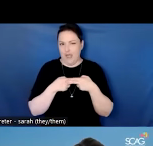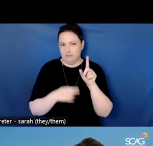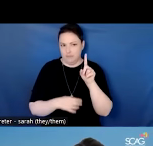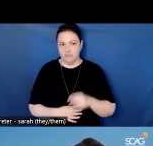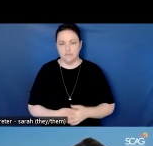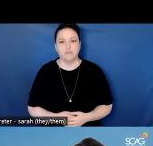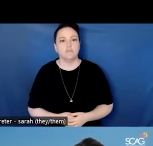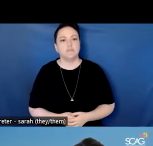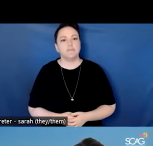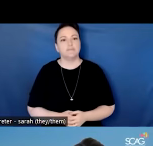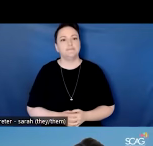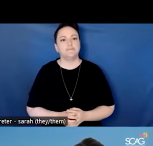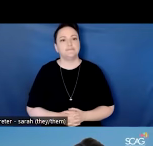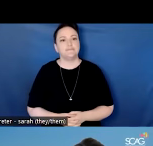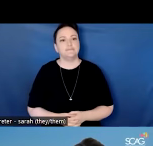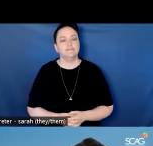Okay.